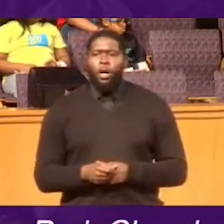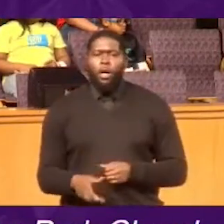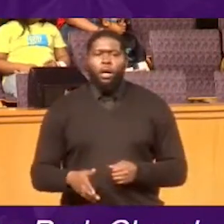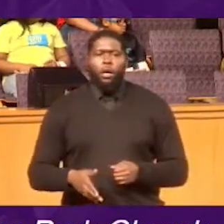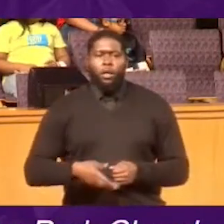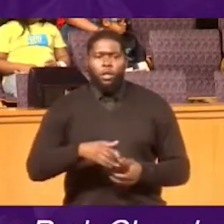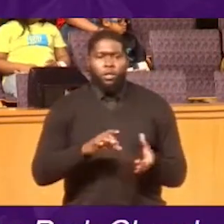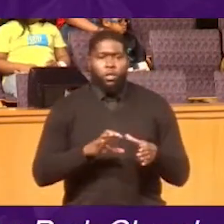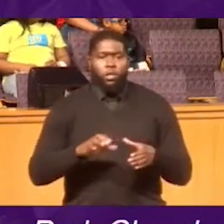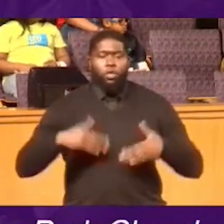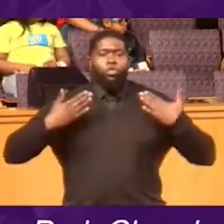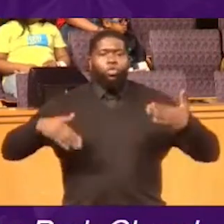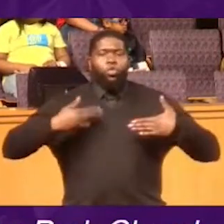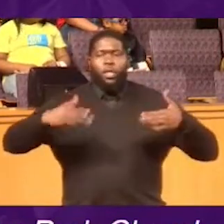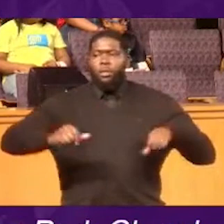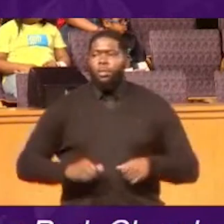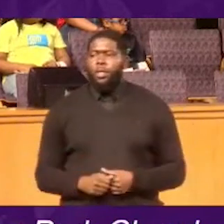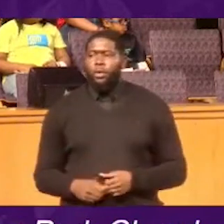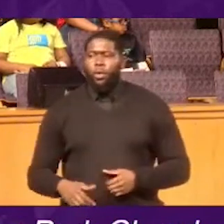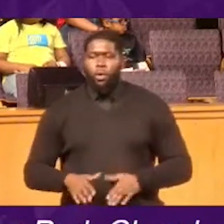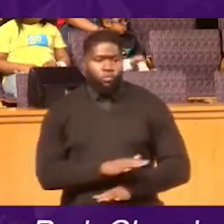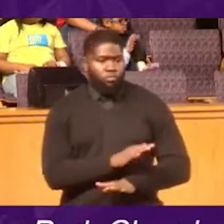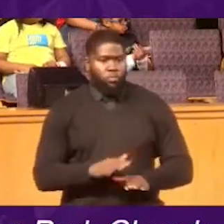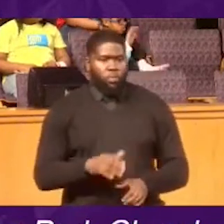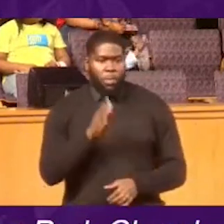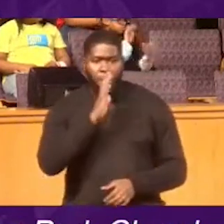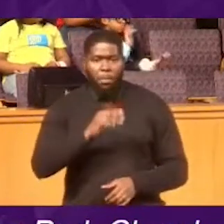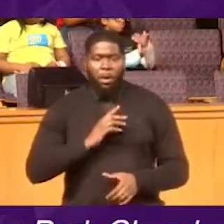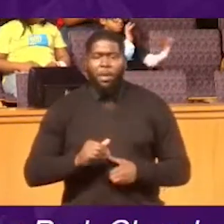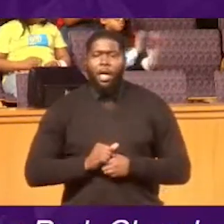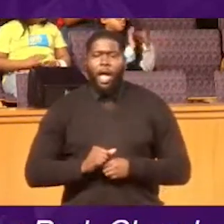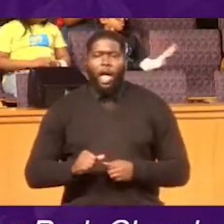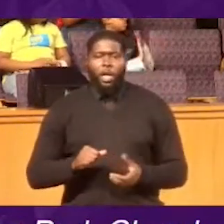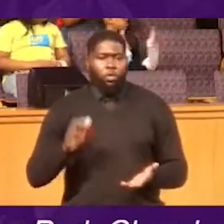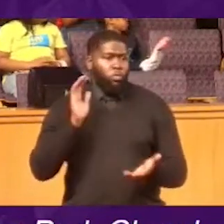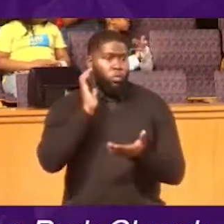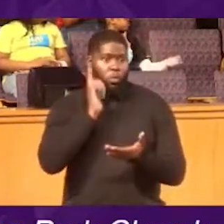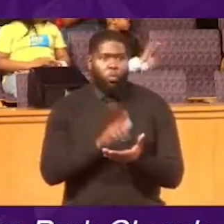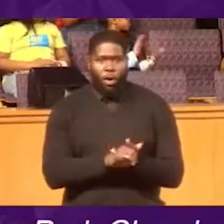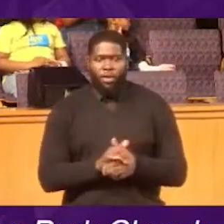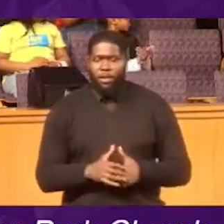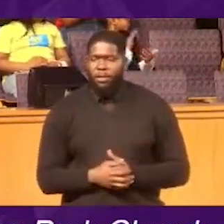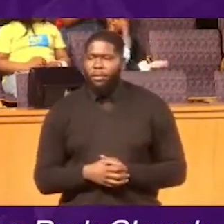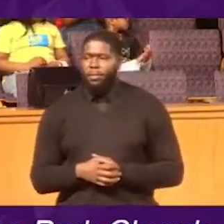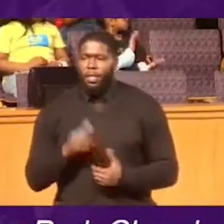your wife. To God be the glory. Thank you. Amen.